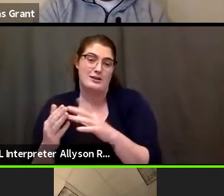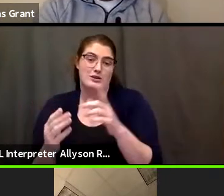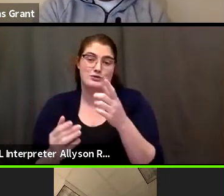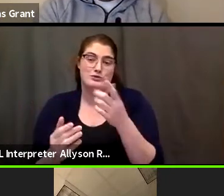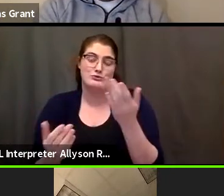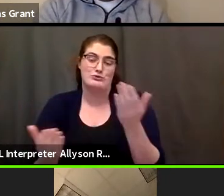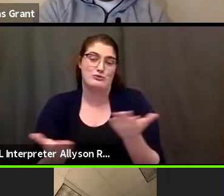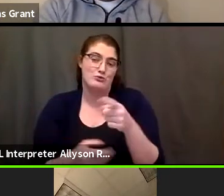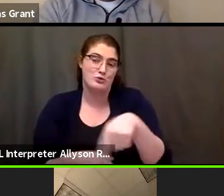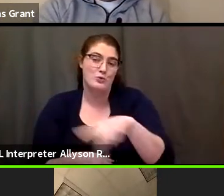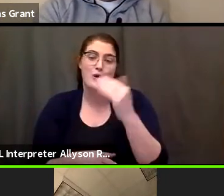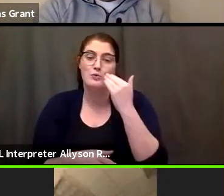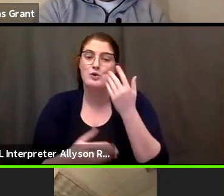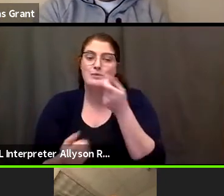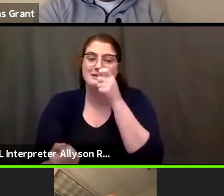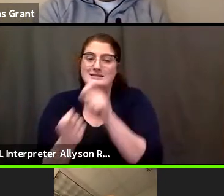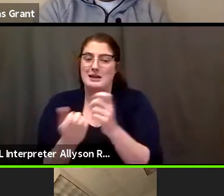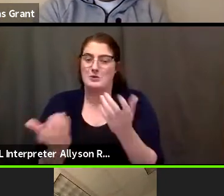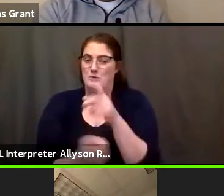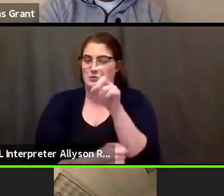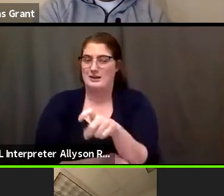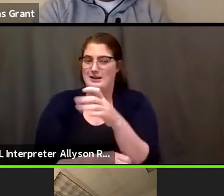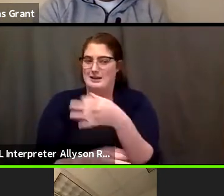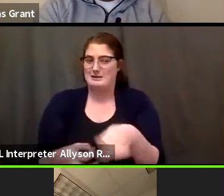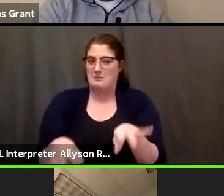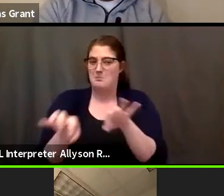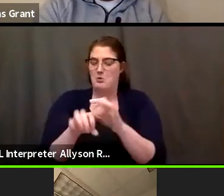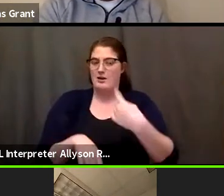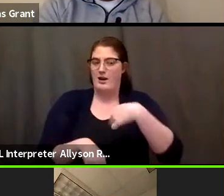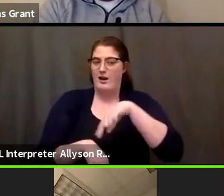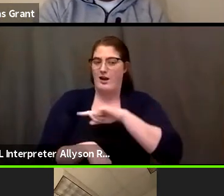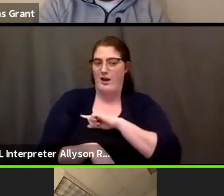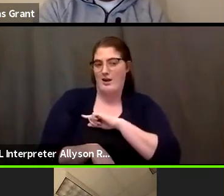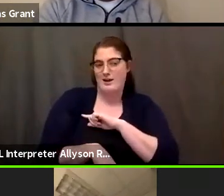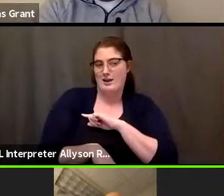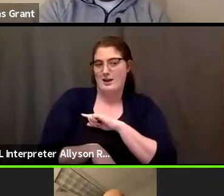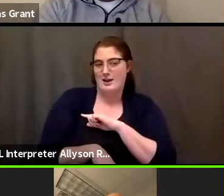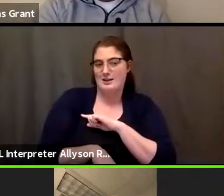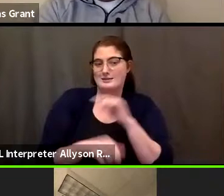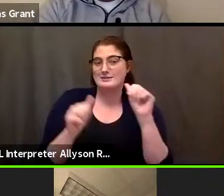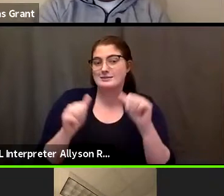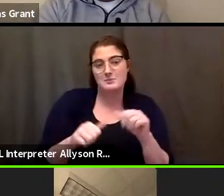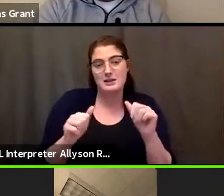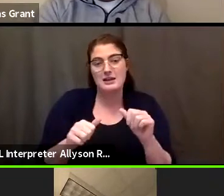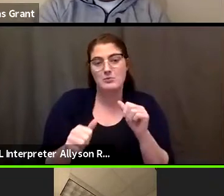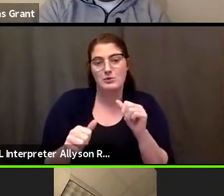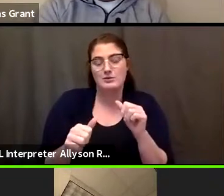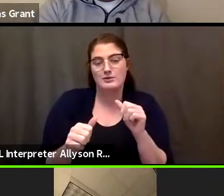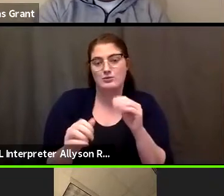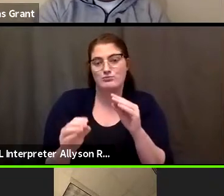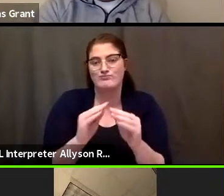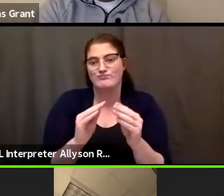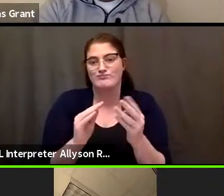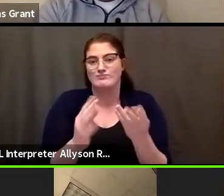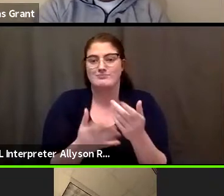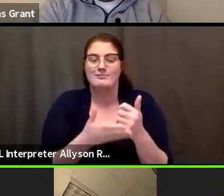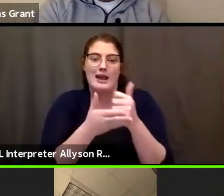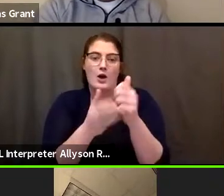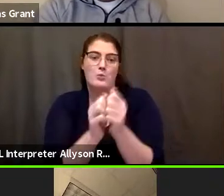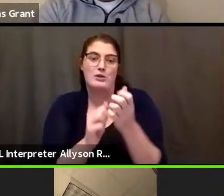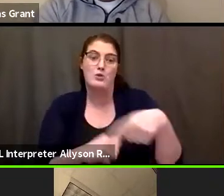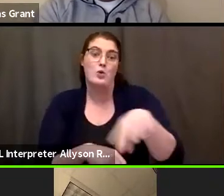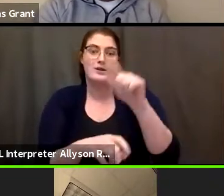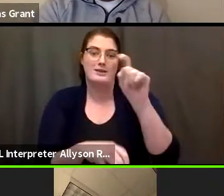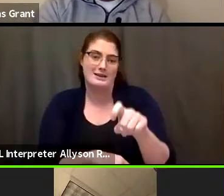is that you need. And that's important to us to be able to deal with those needs that you guys have right